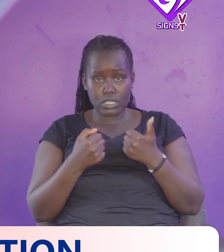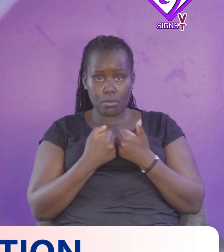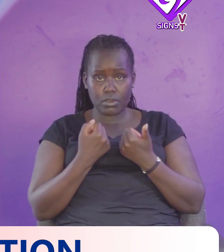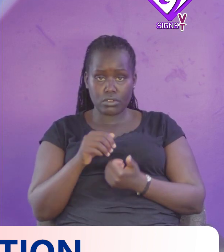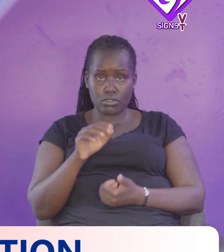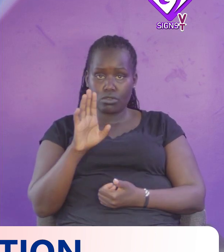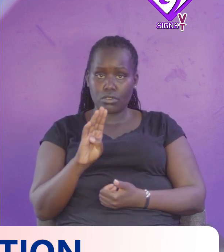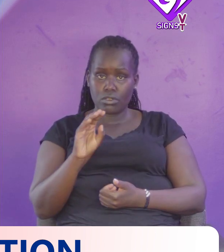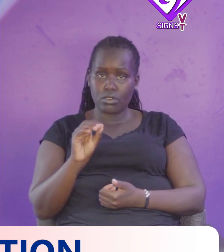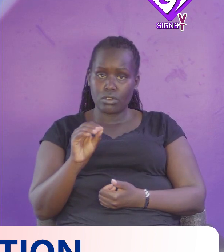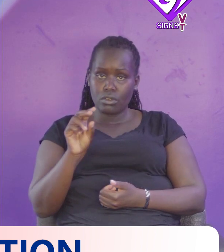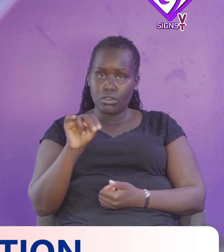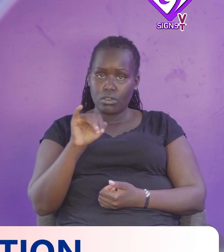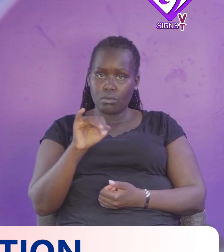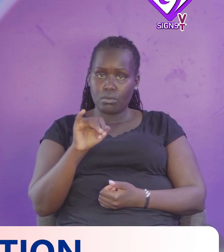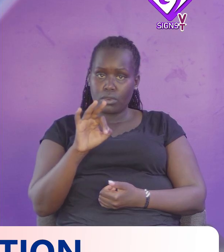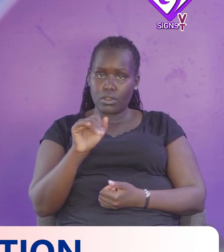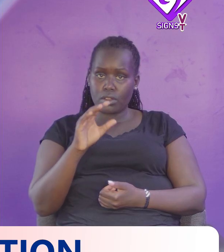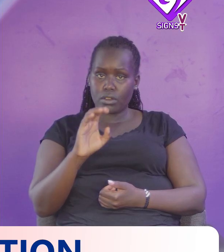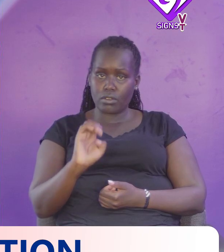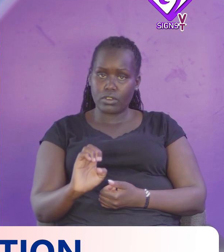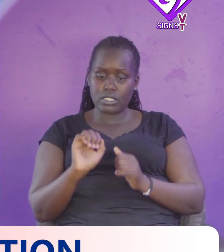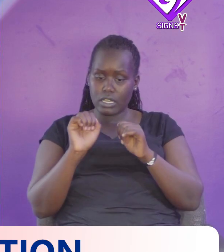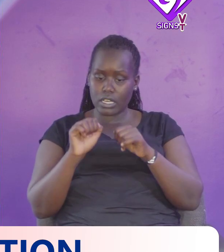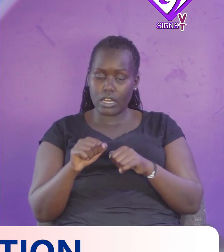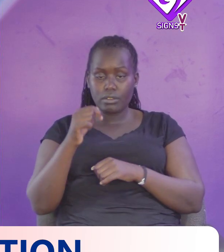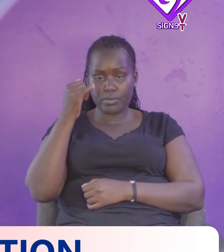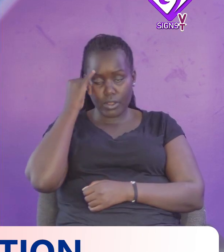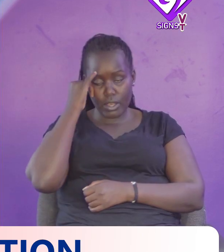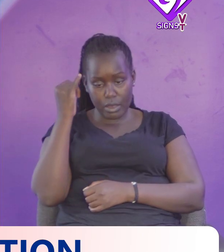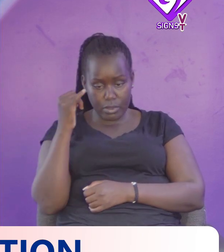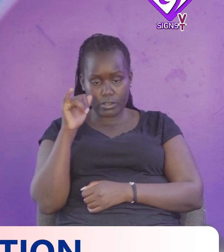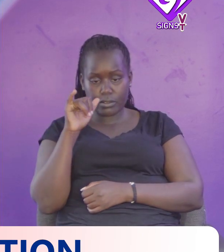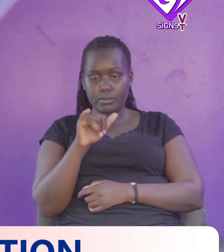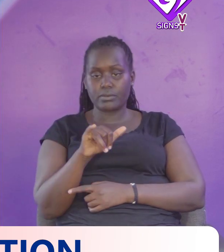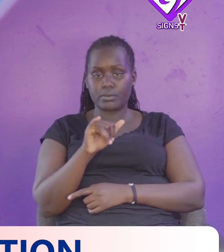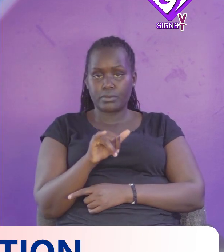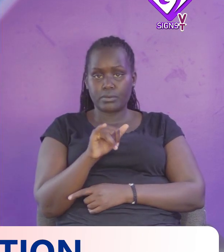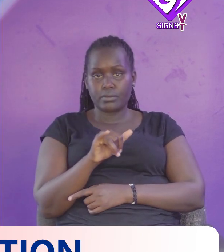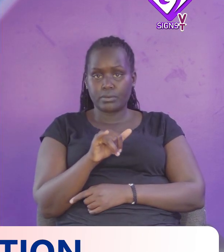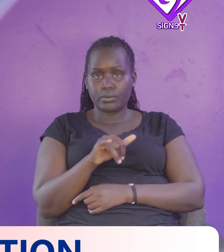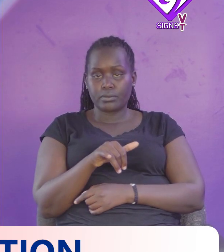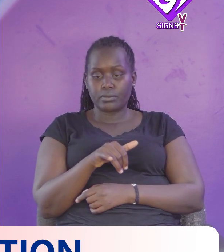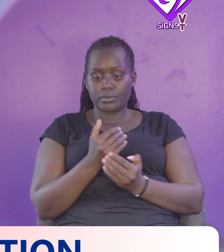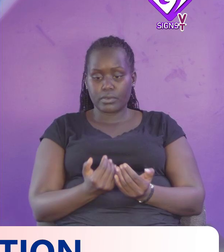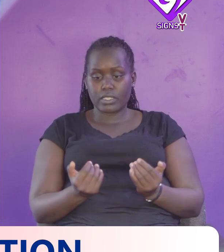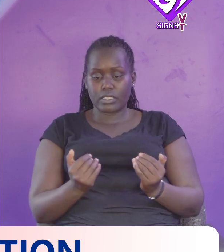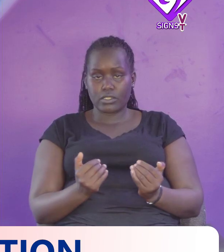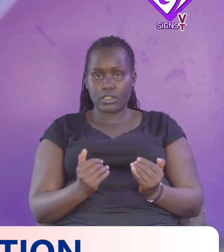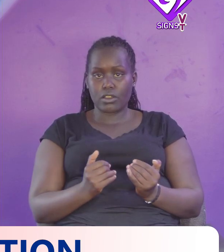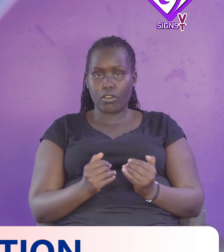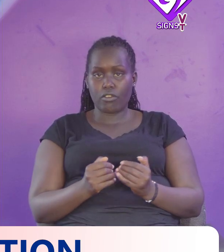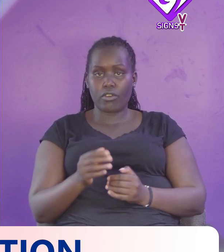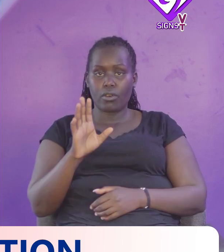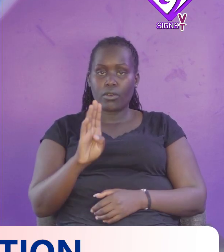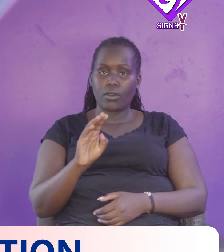Tanzania? Very annoying. Can you imagine that? a child of Boniface